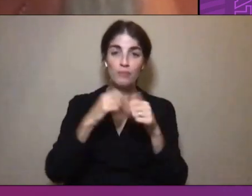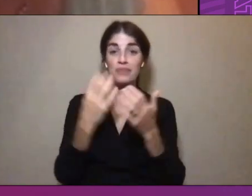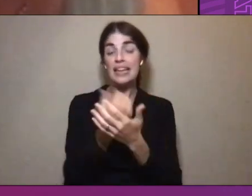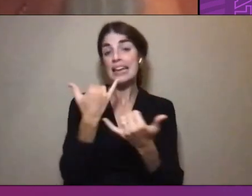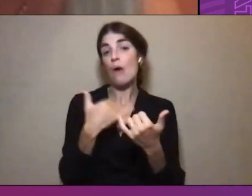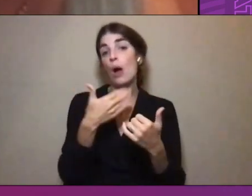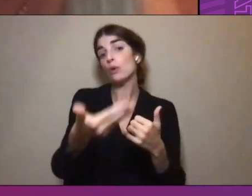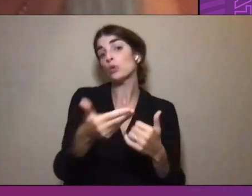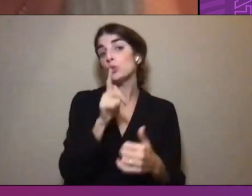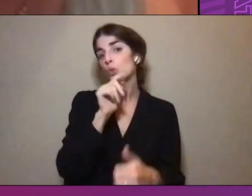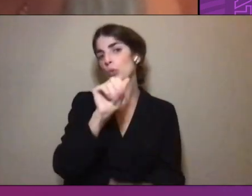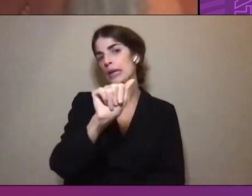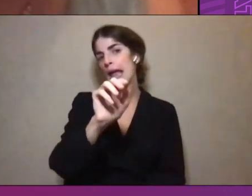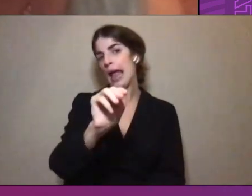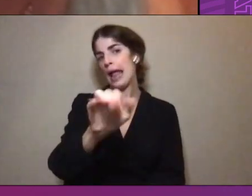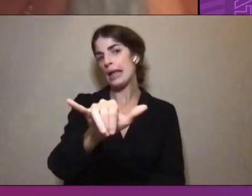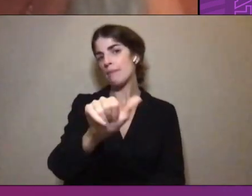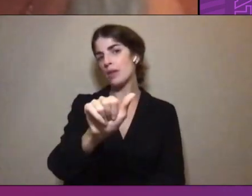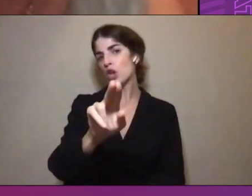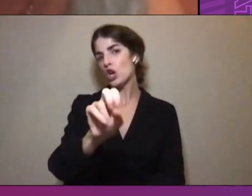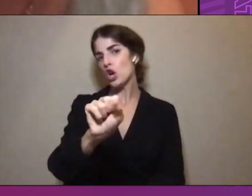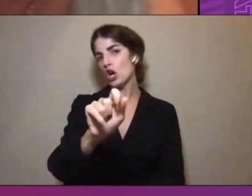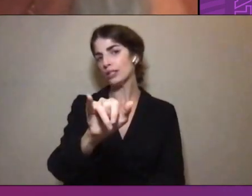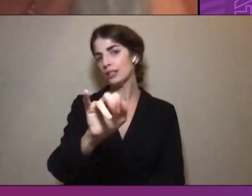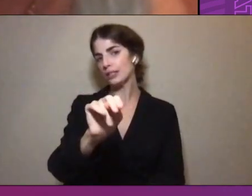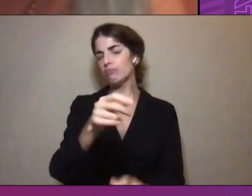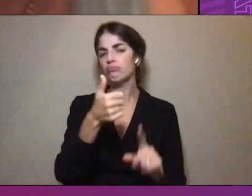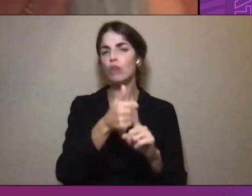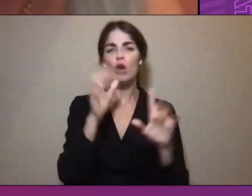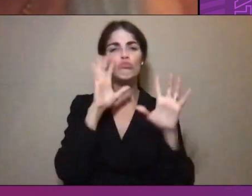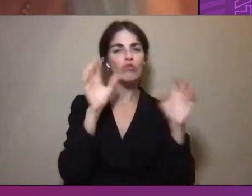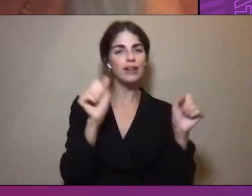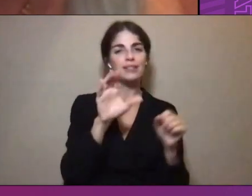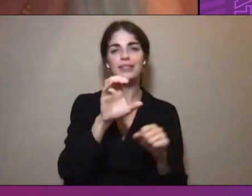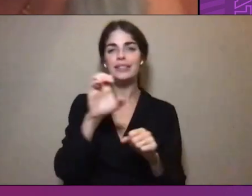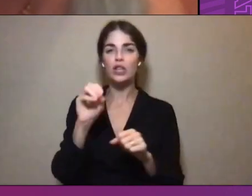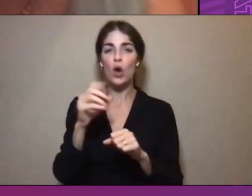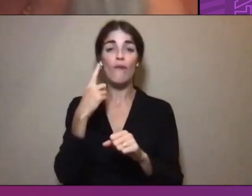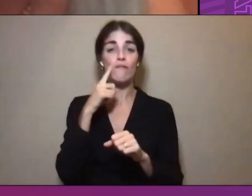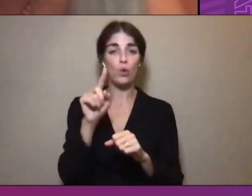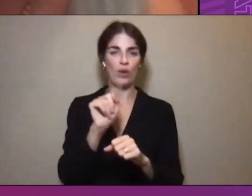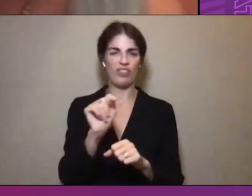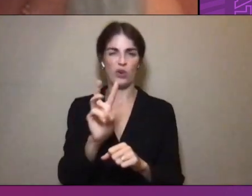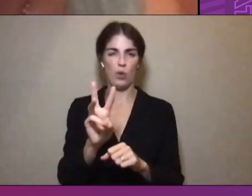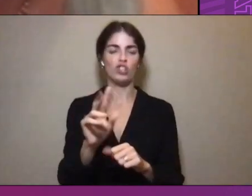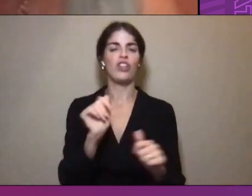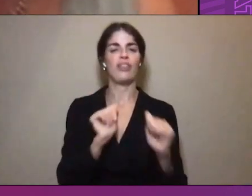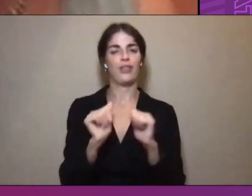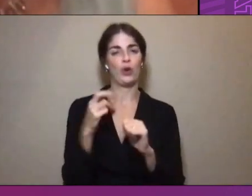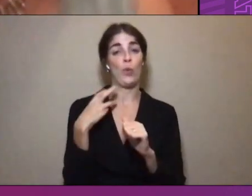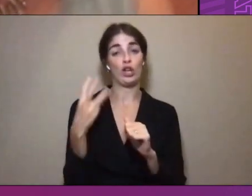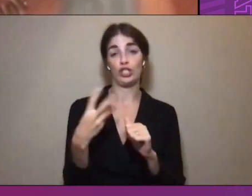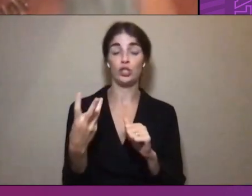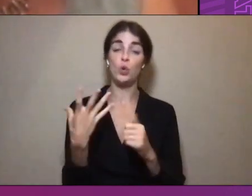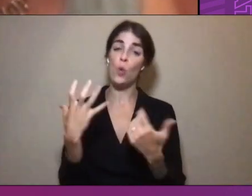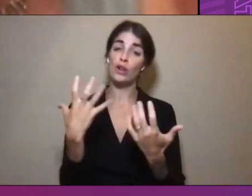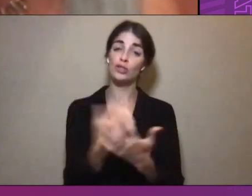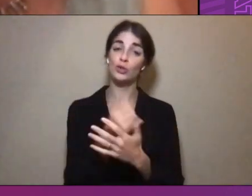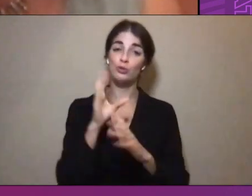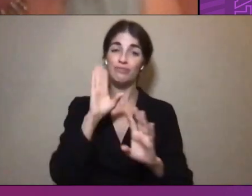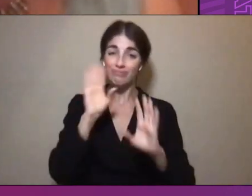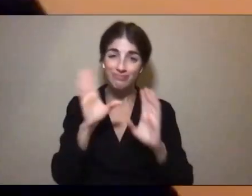the president and CEO of Theater Washington, who would like to share a greeting and a message to the